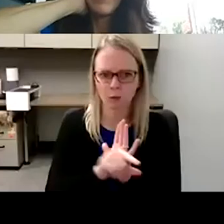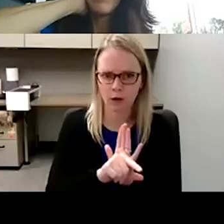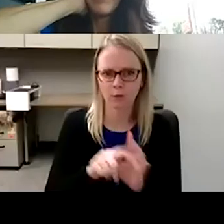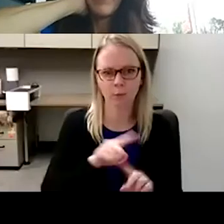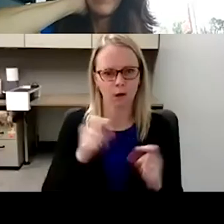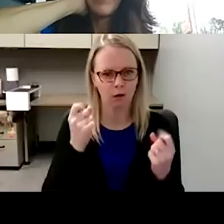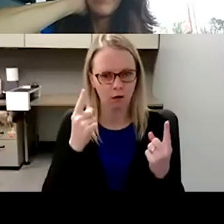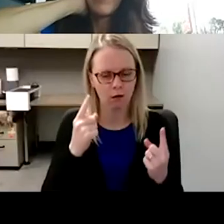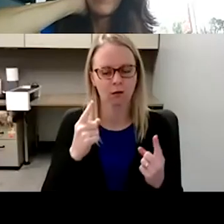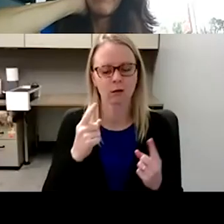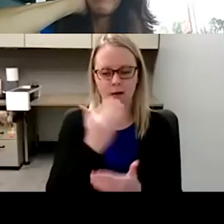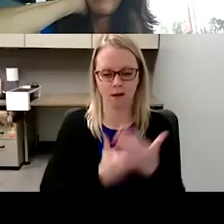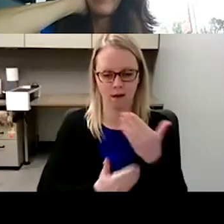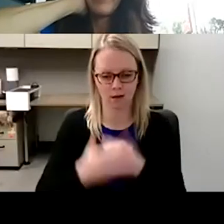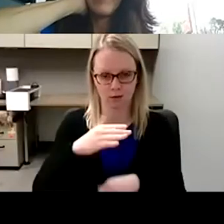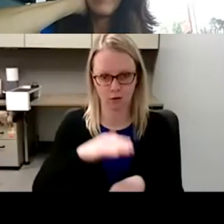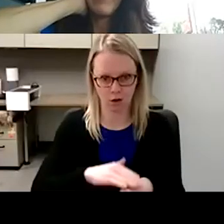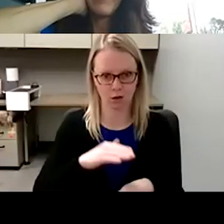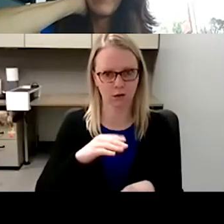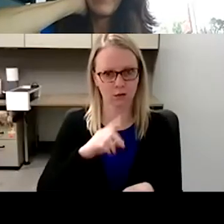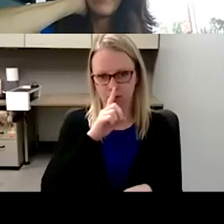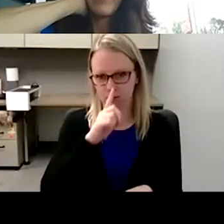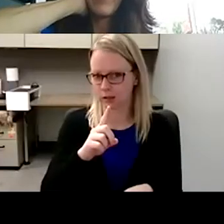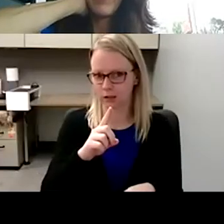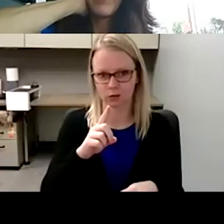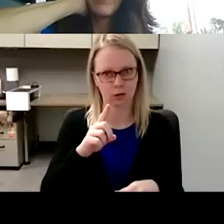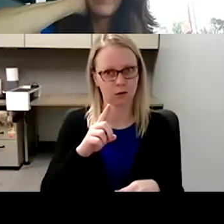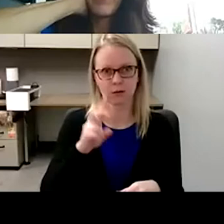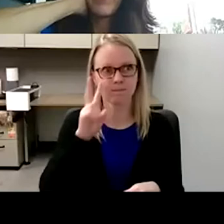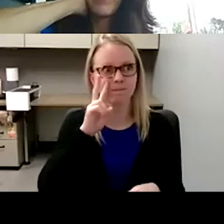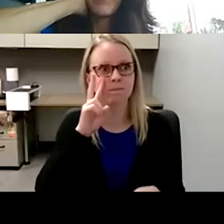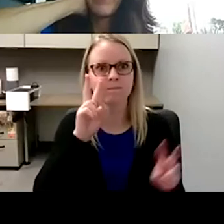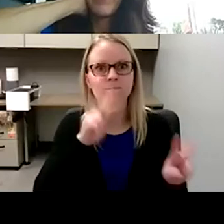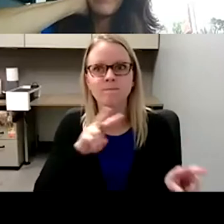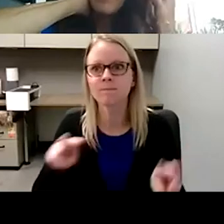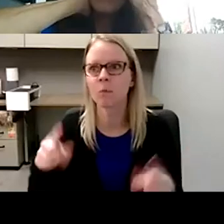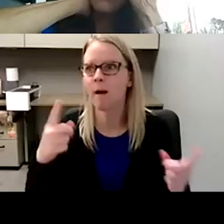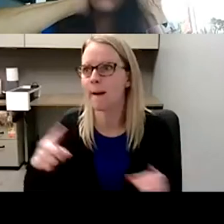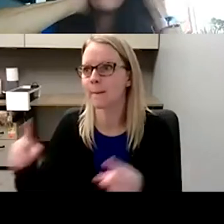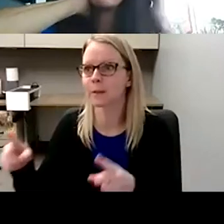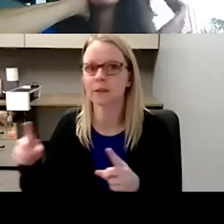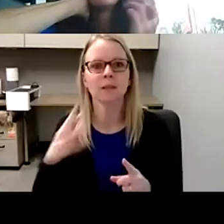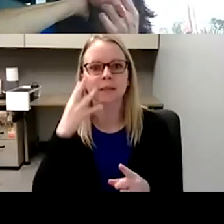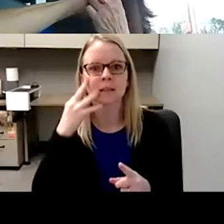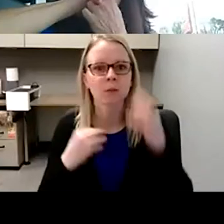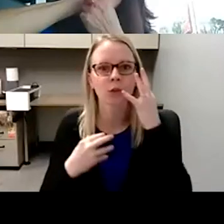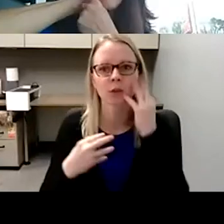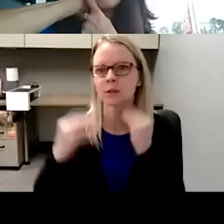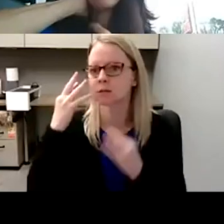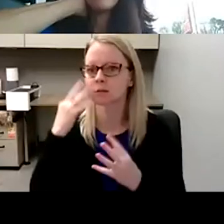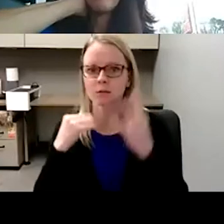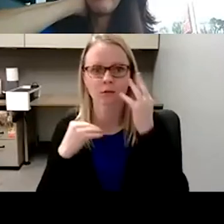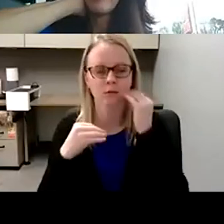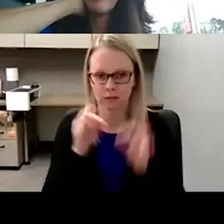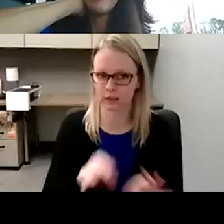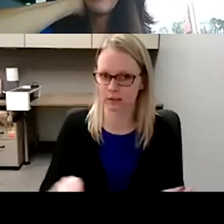hands-on and just getting out there and trying it out and seeing what it is. So I had the privilege, before